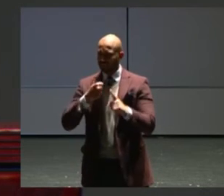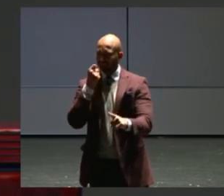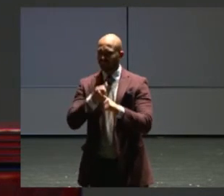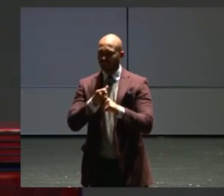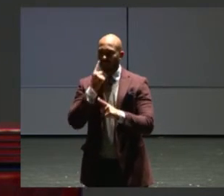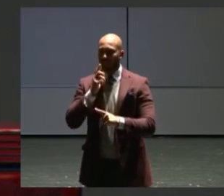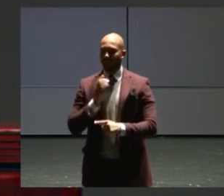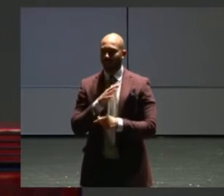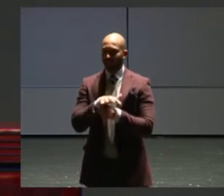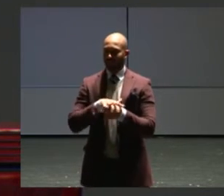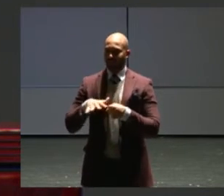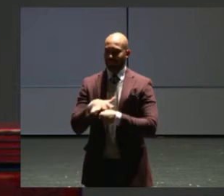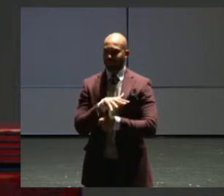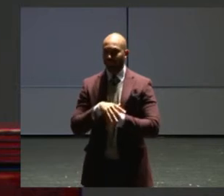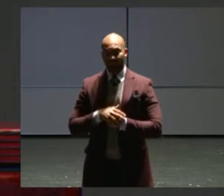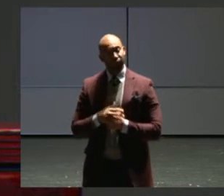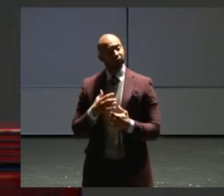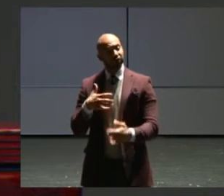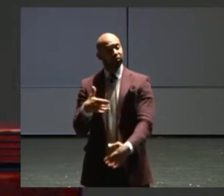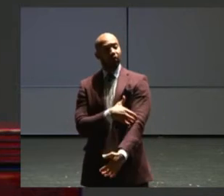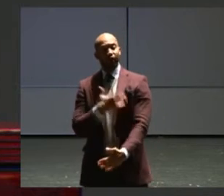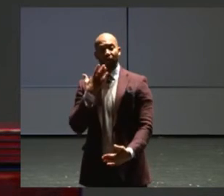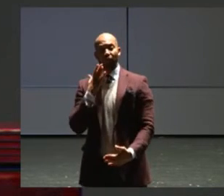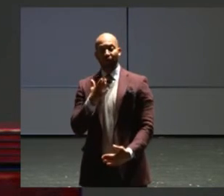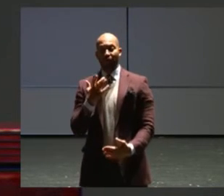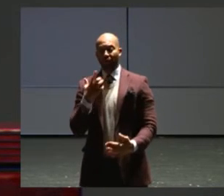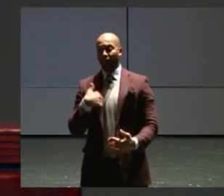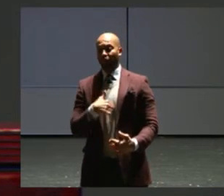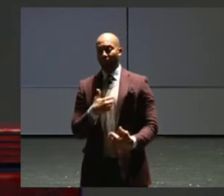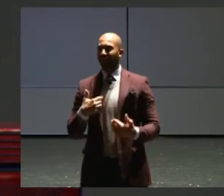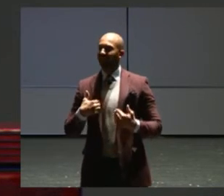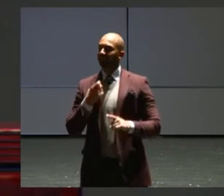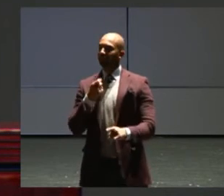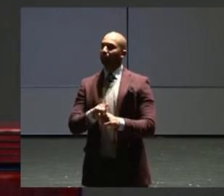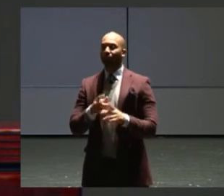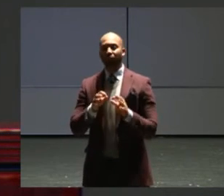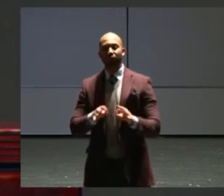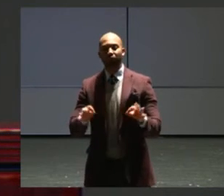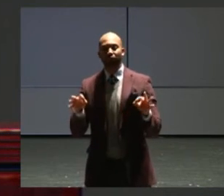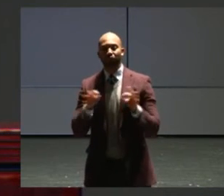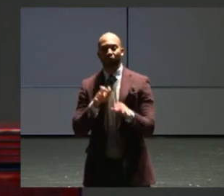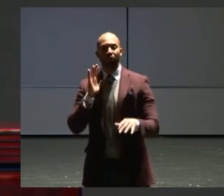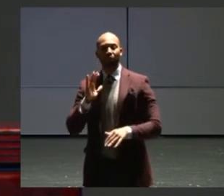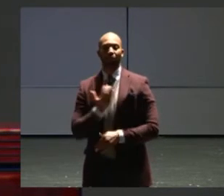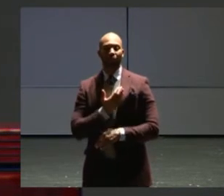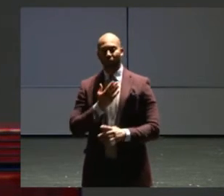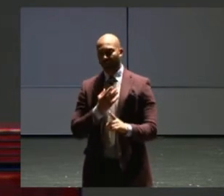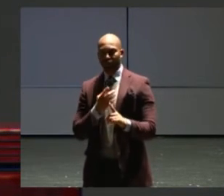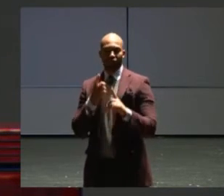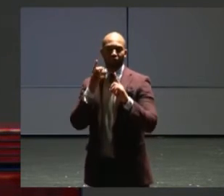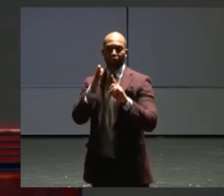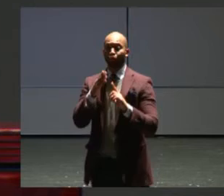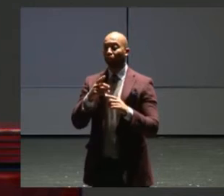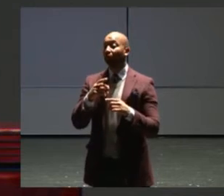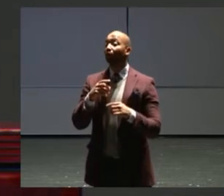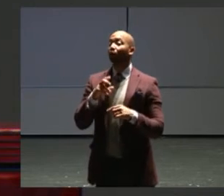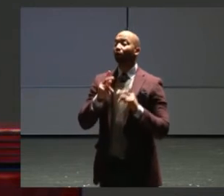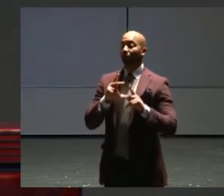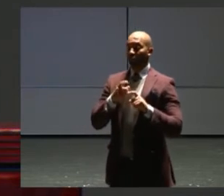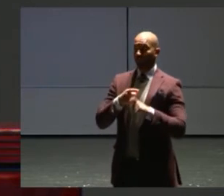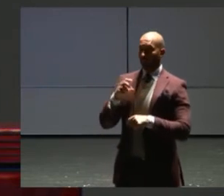powerful way for us to have an impact, and it's critical for our future. The number of students that come from MPS that go